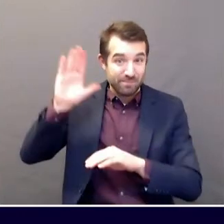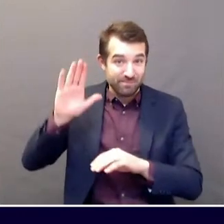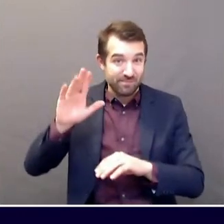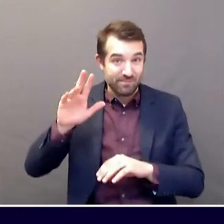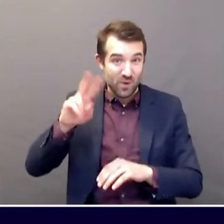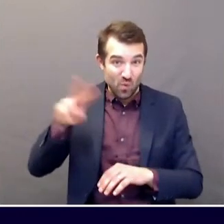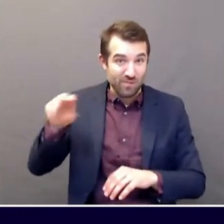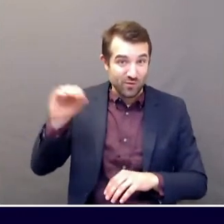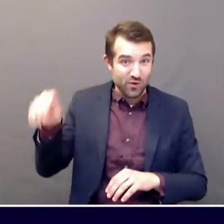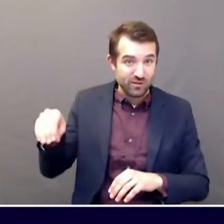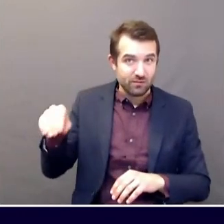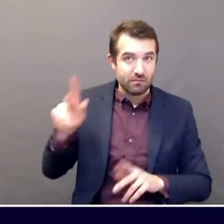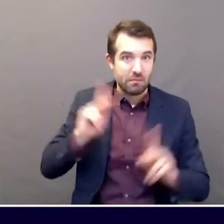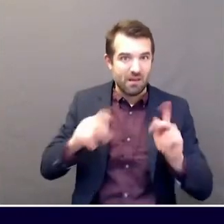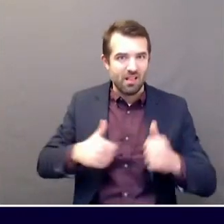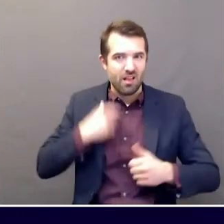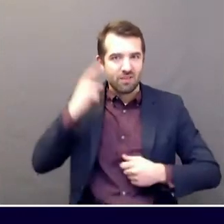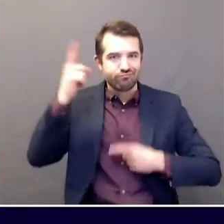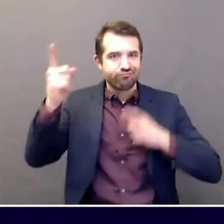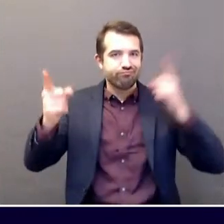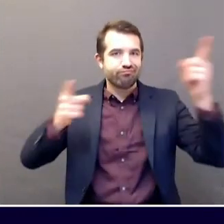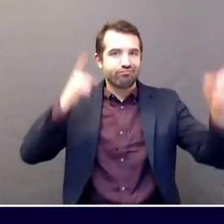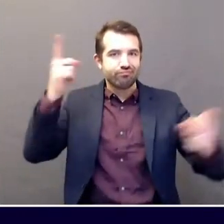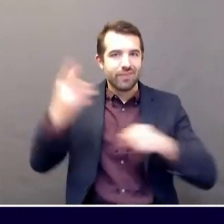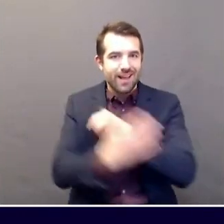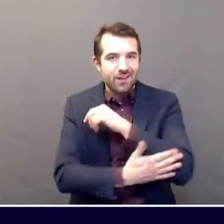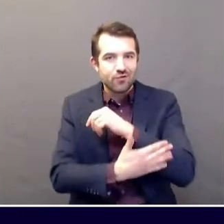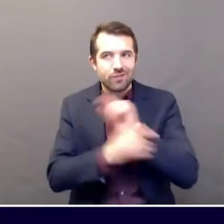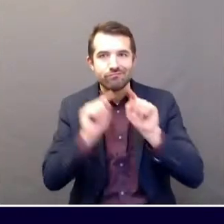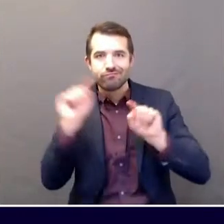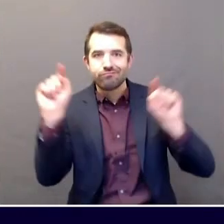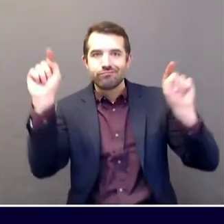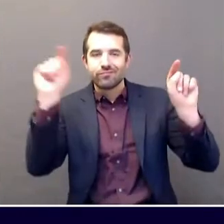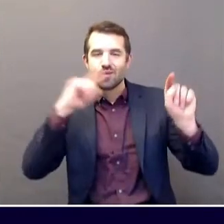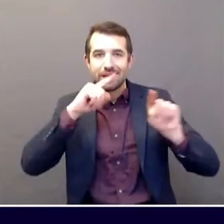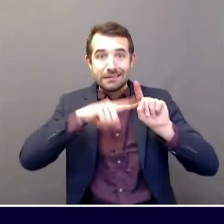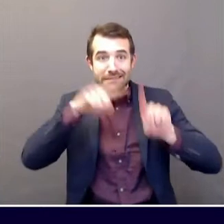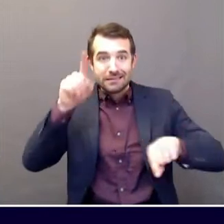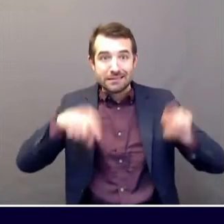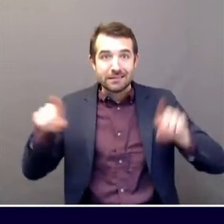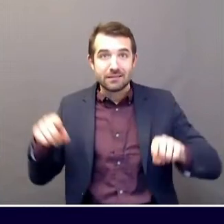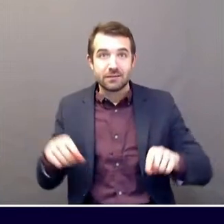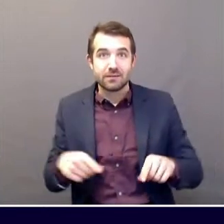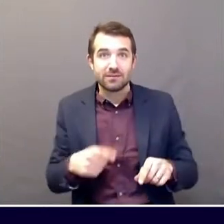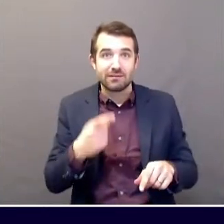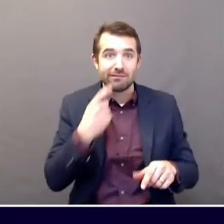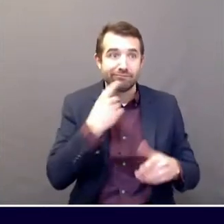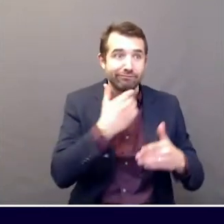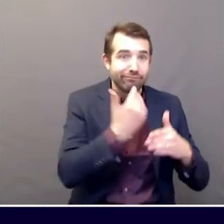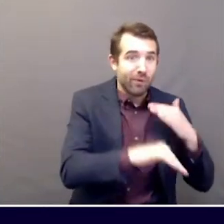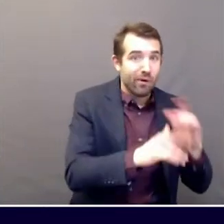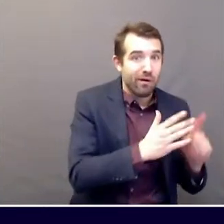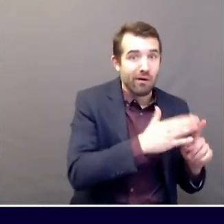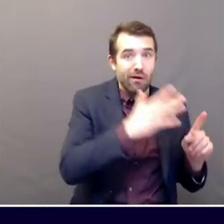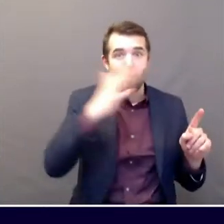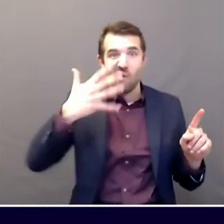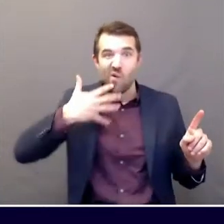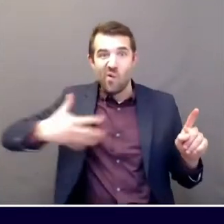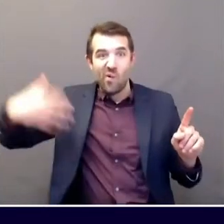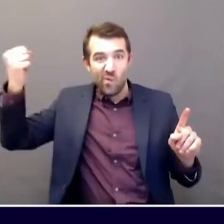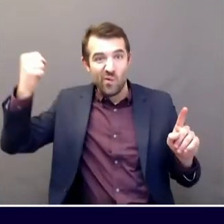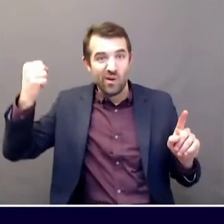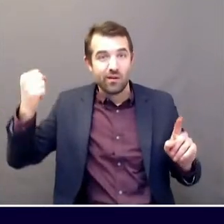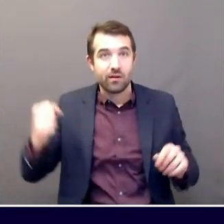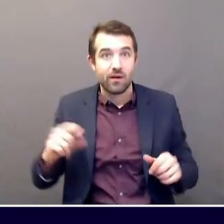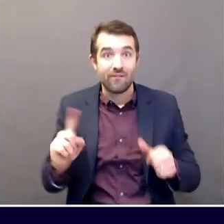vulnerable population of all ages. So that's where we're focusing. We're doing the healthcare workers because that's like getting